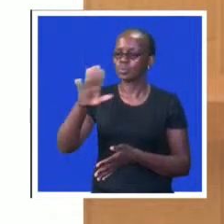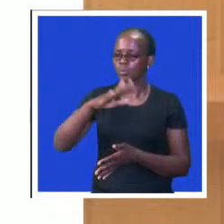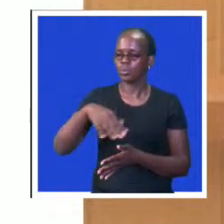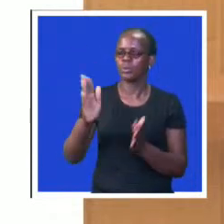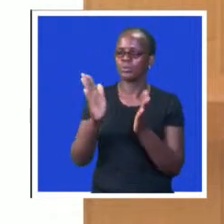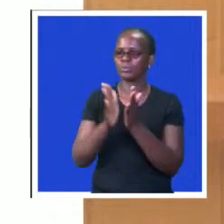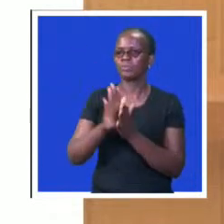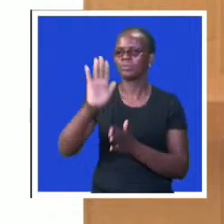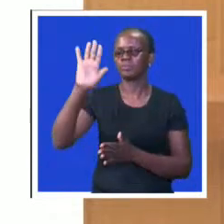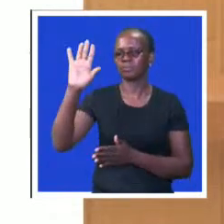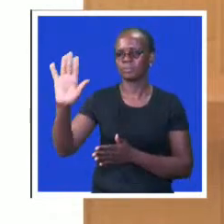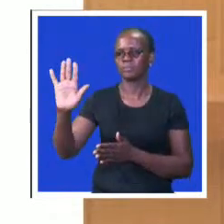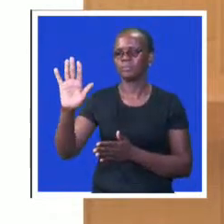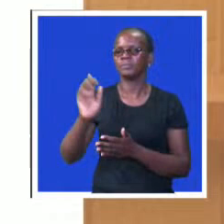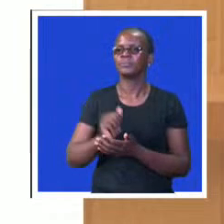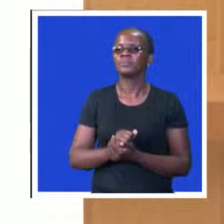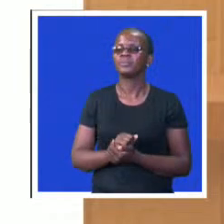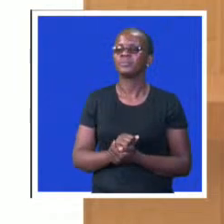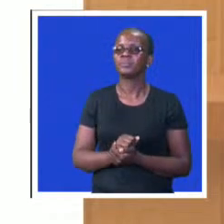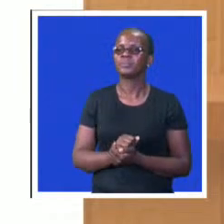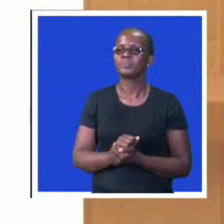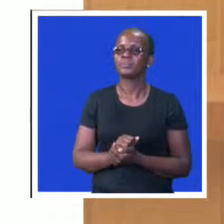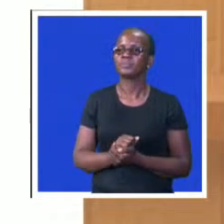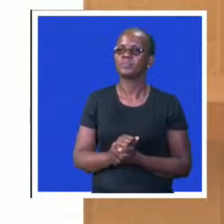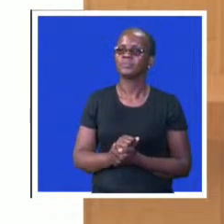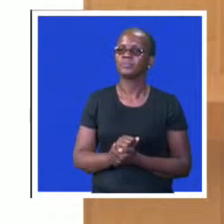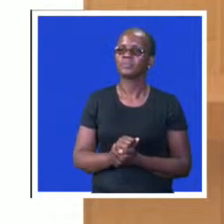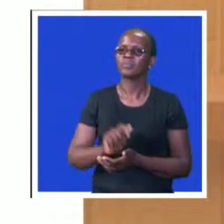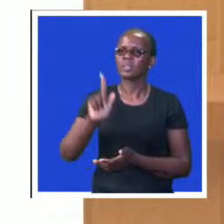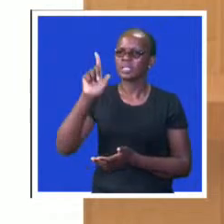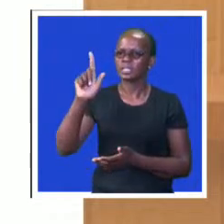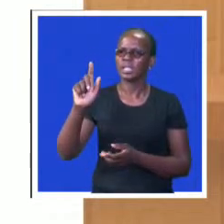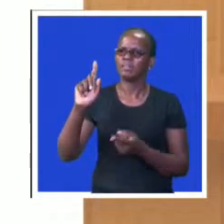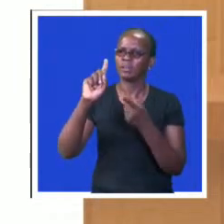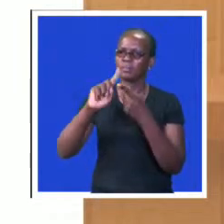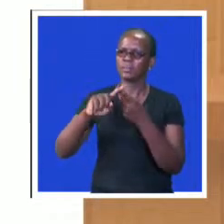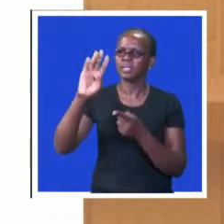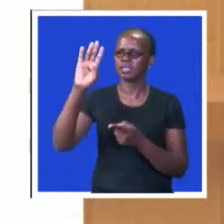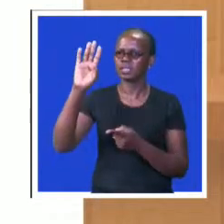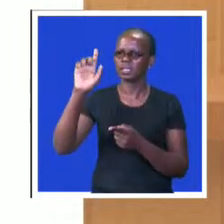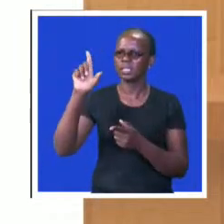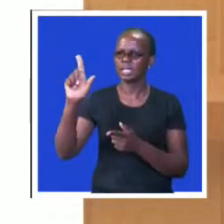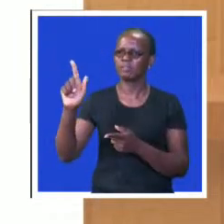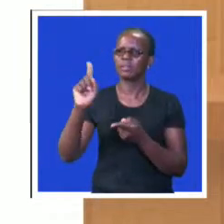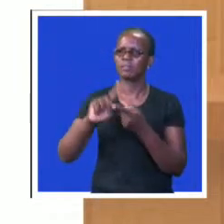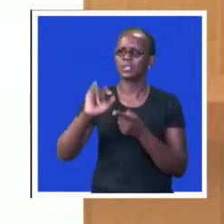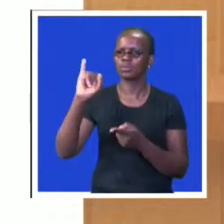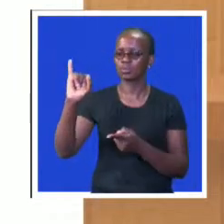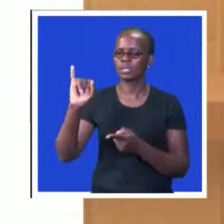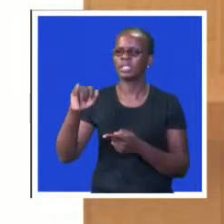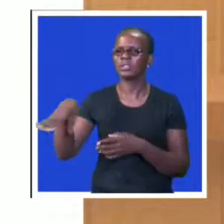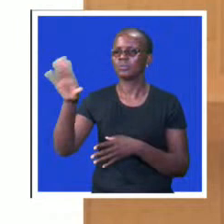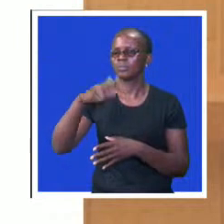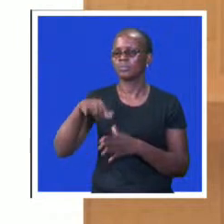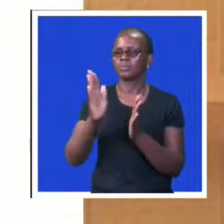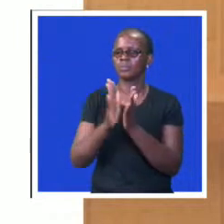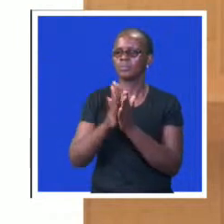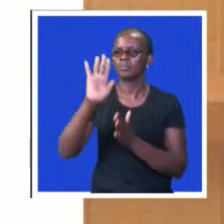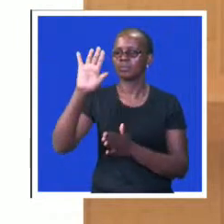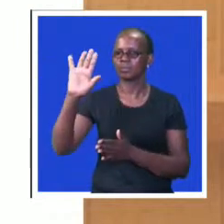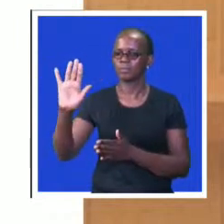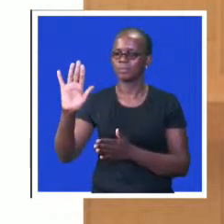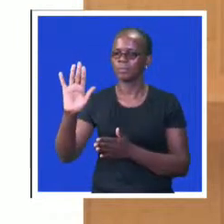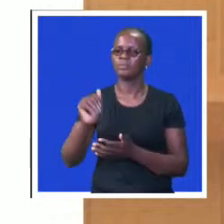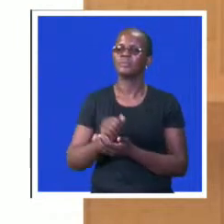15. 15 plus the 7 plus 7 plus 1 is going to give us 15. And 15